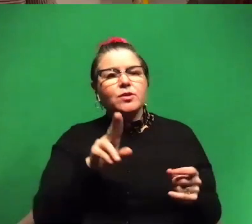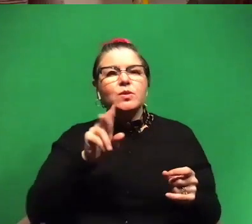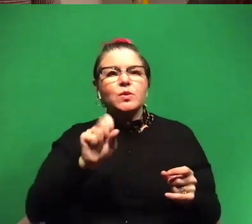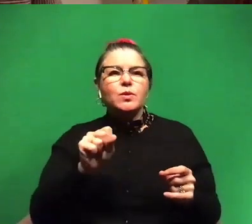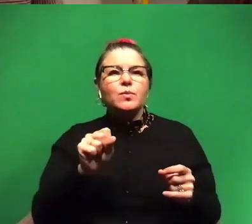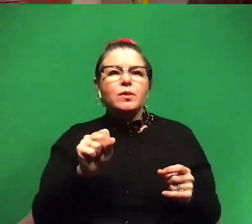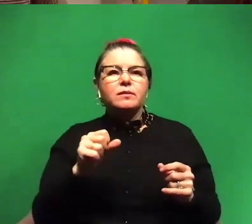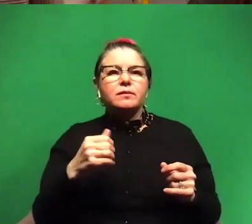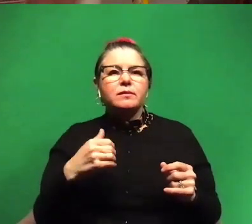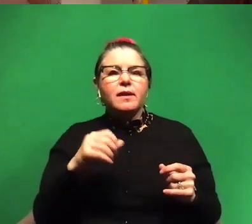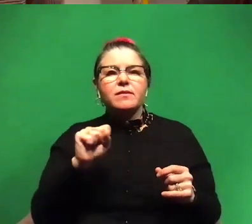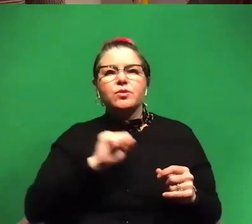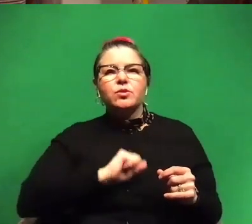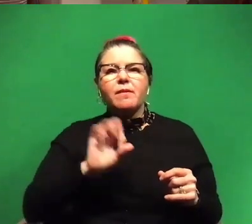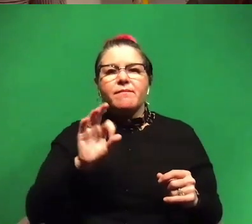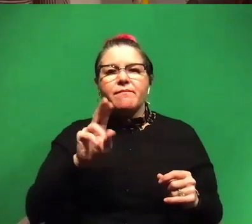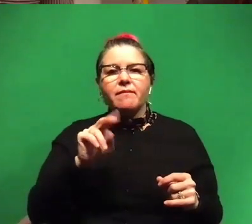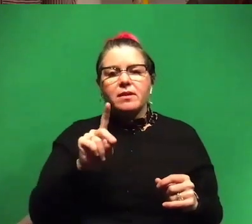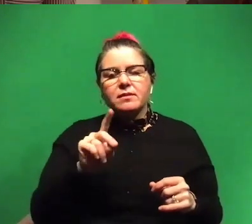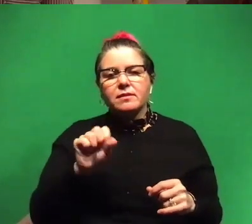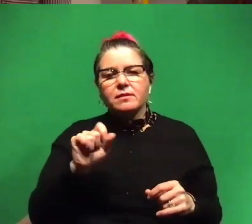Superfund sites, the similar kind of idea.